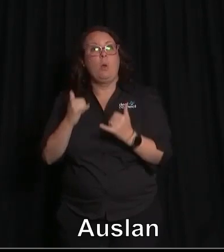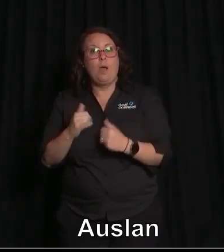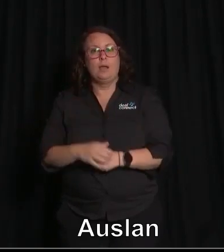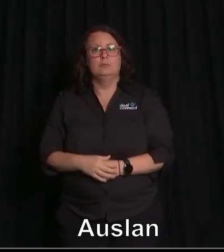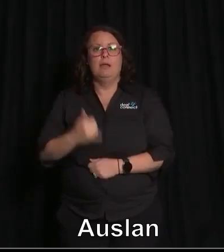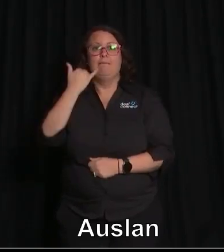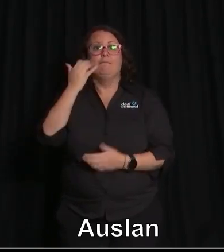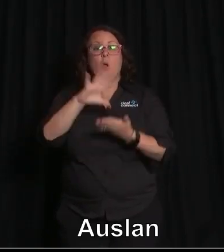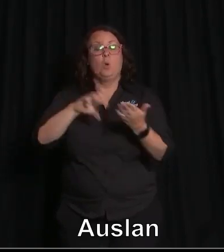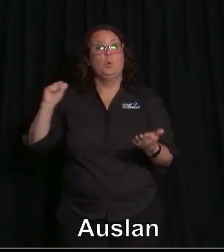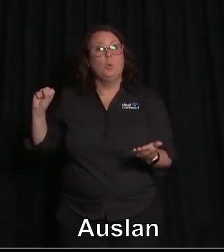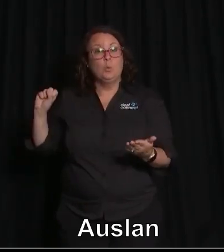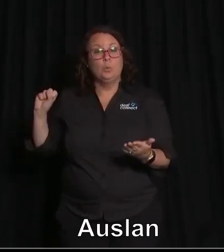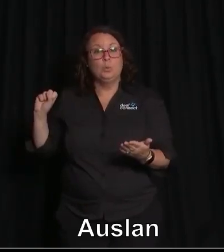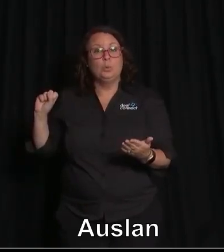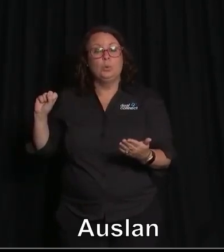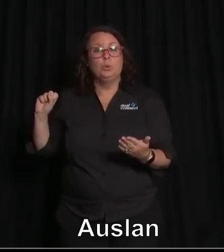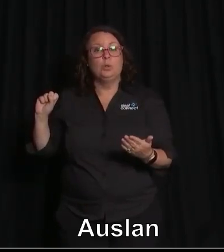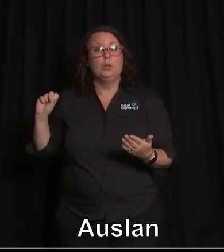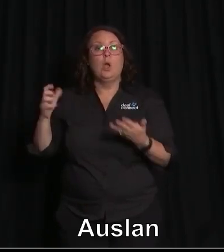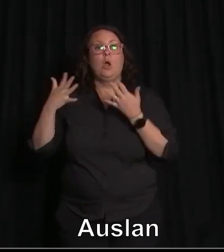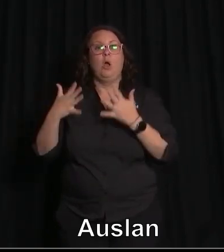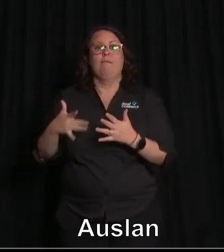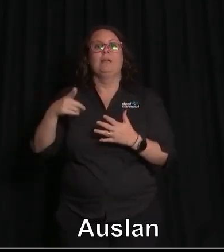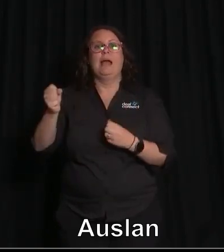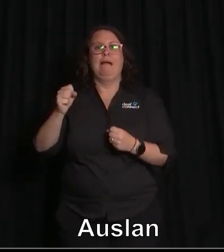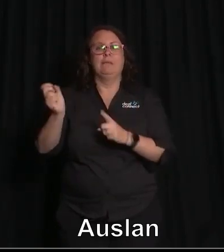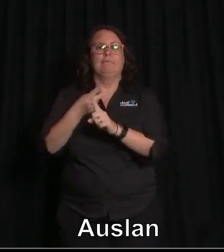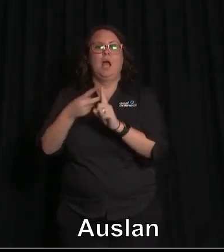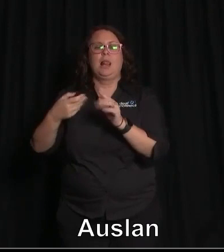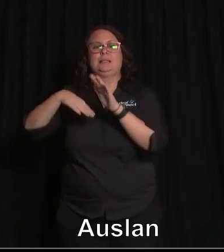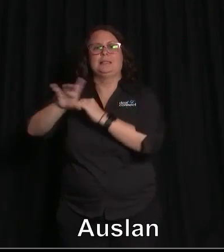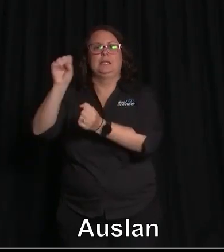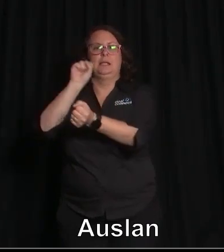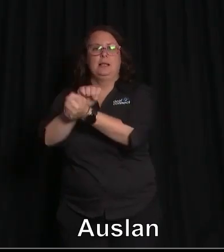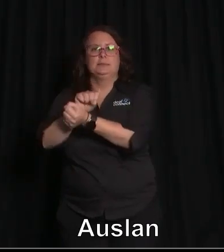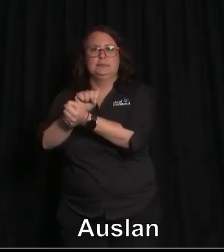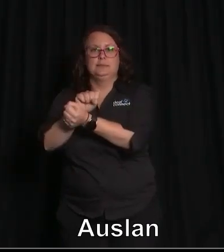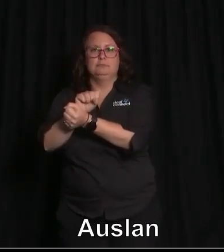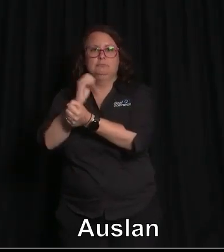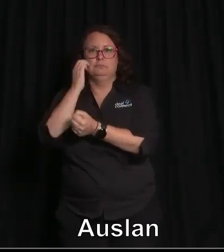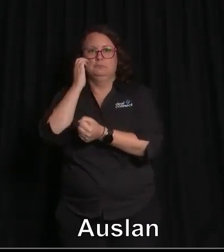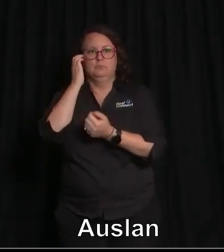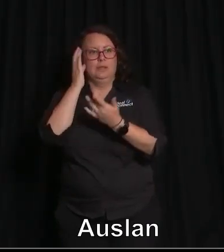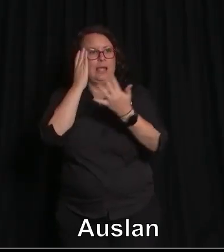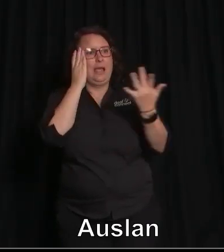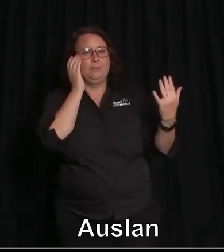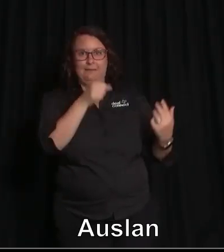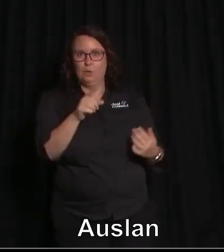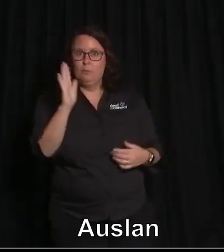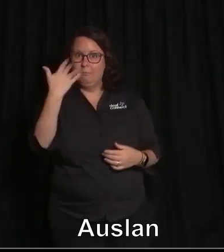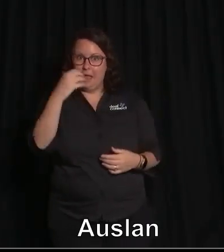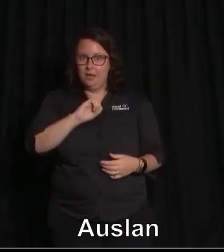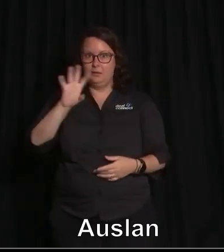phones are often taken, and they often face custodial violence. And how many of you in this room have actually faced